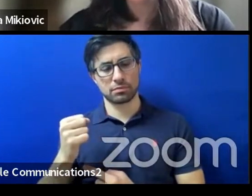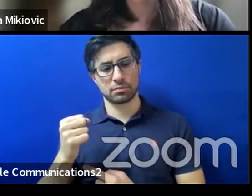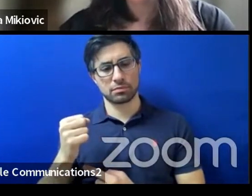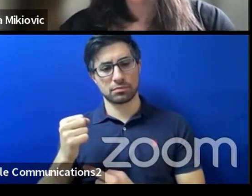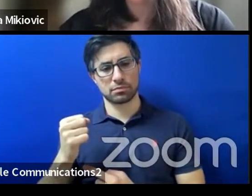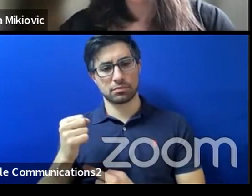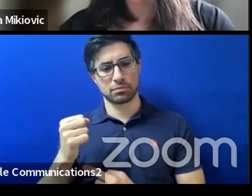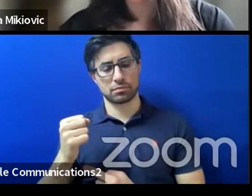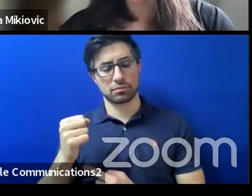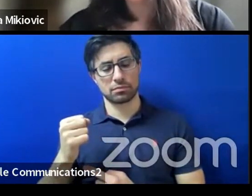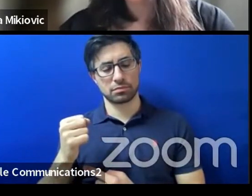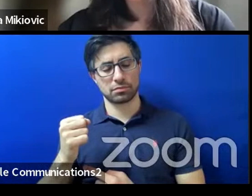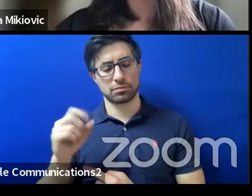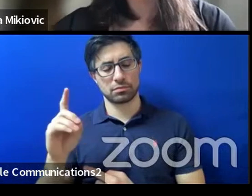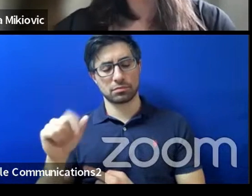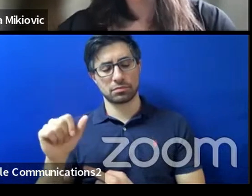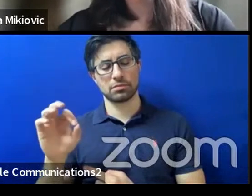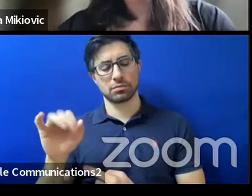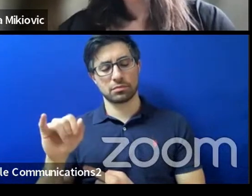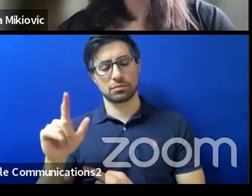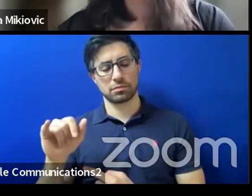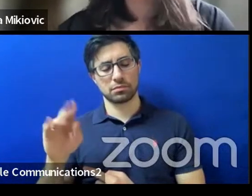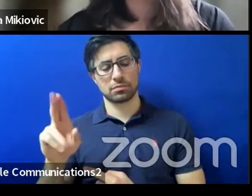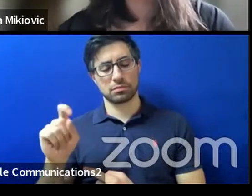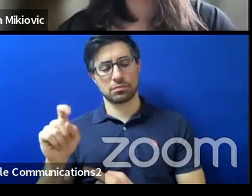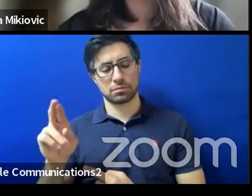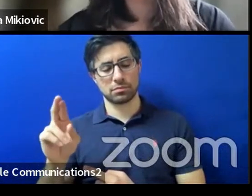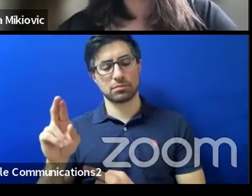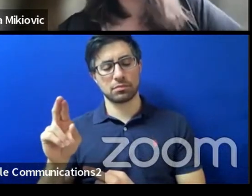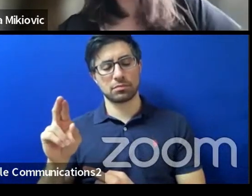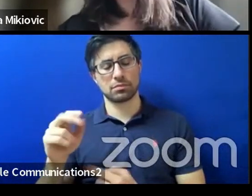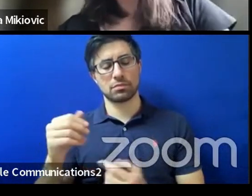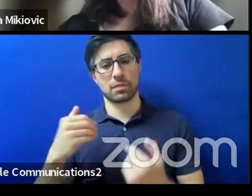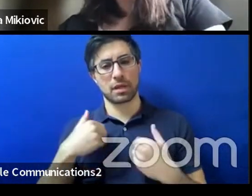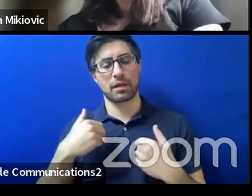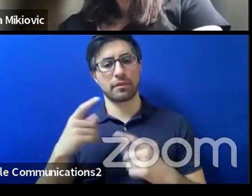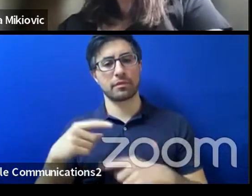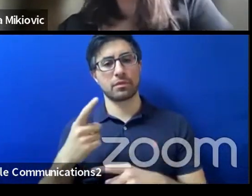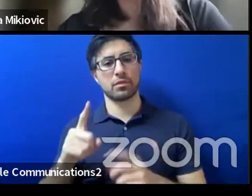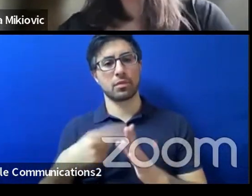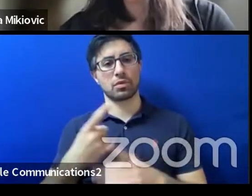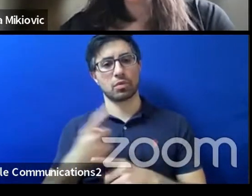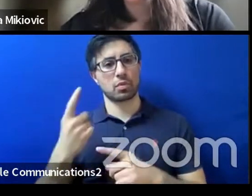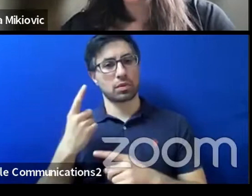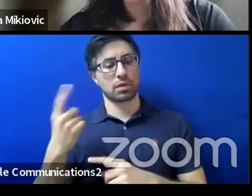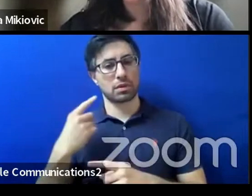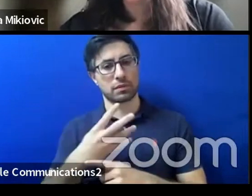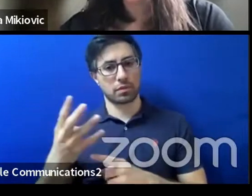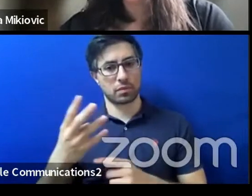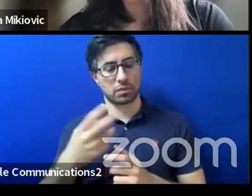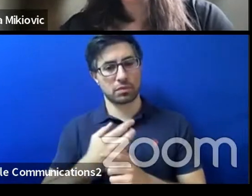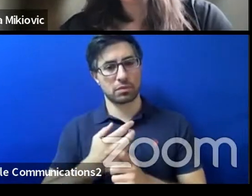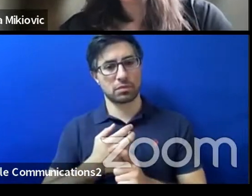The disability filibuster, we've been having once a week for the last 4 weeks,